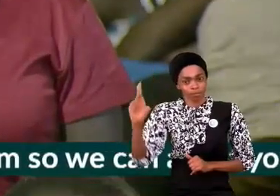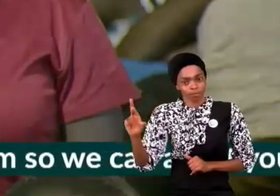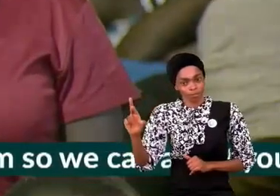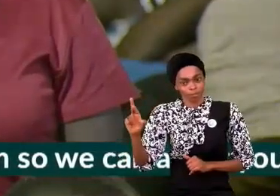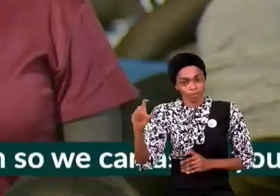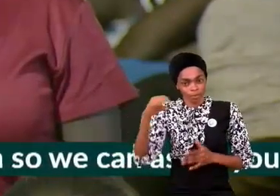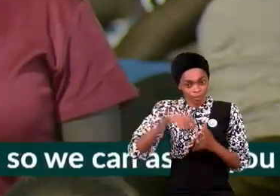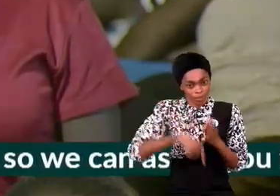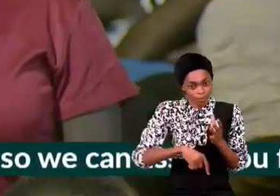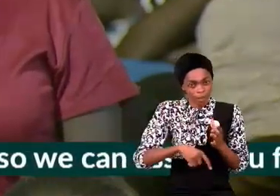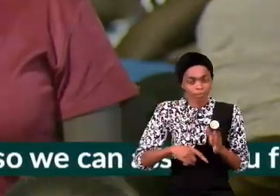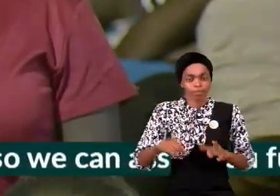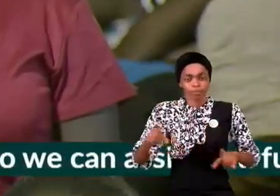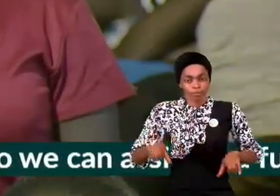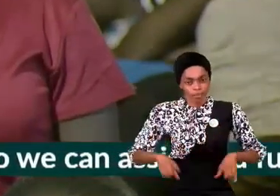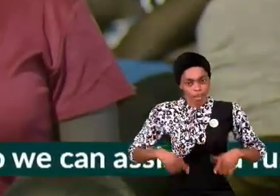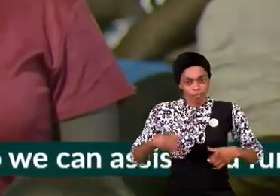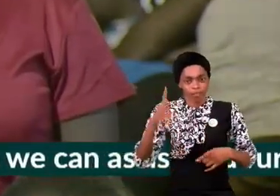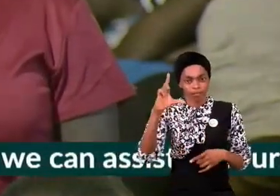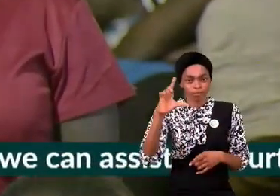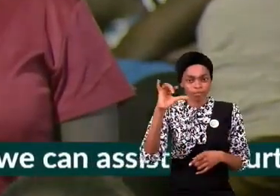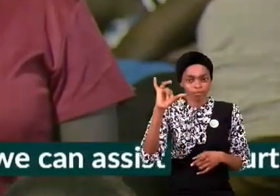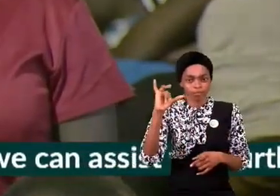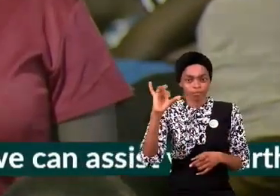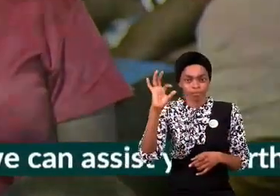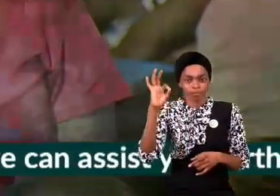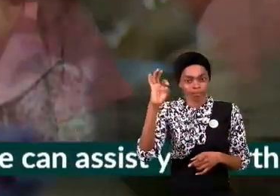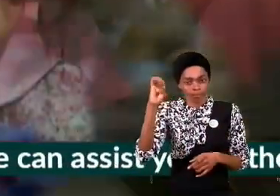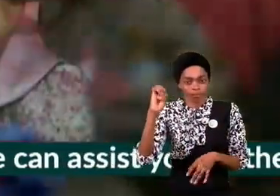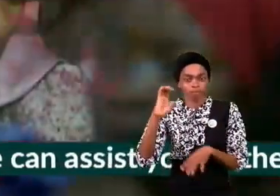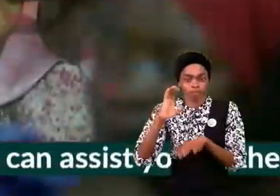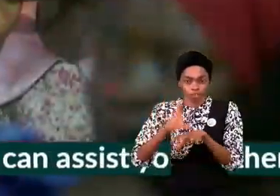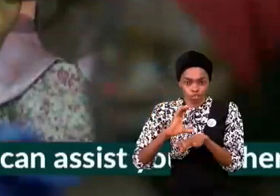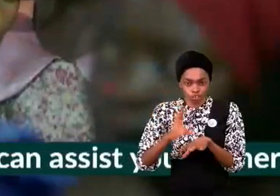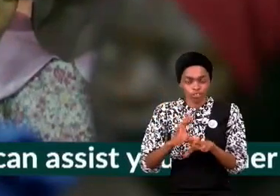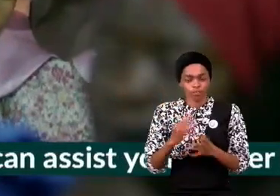as the Lord will visit us.